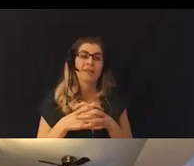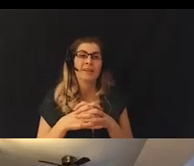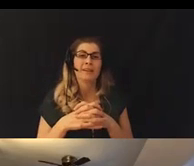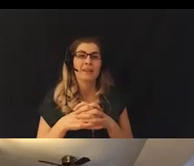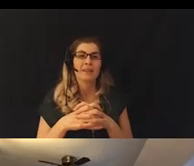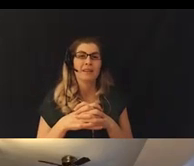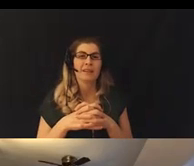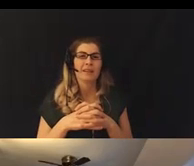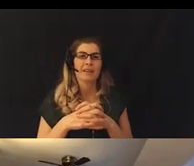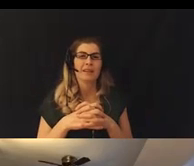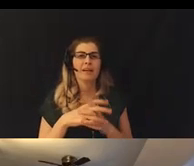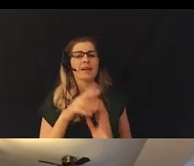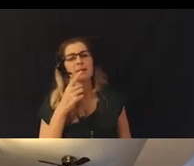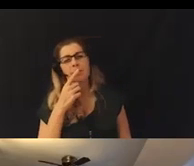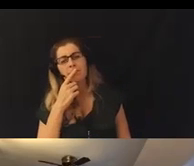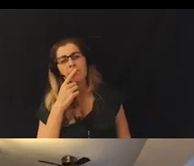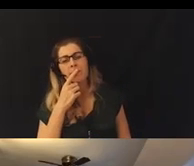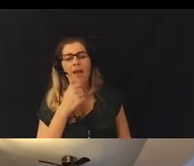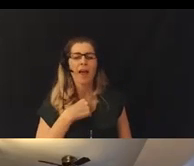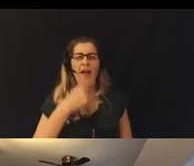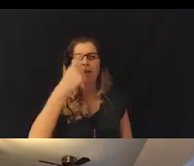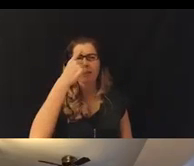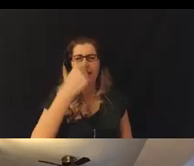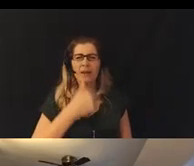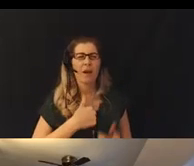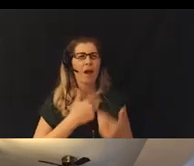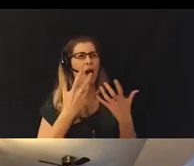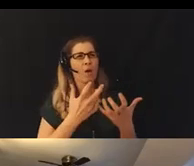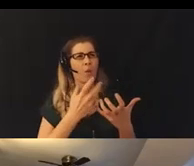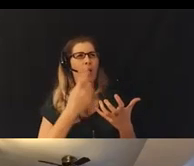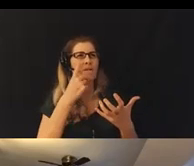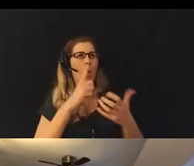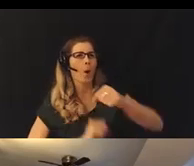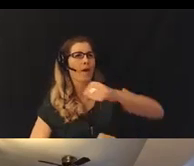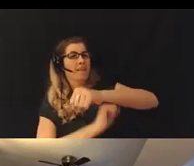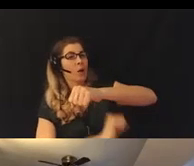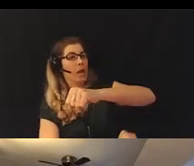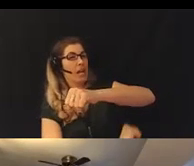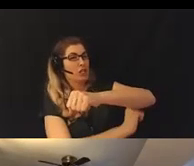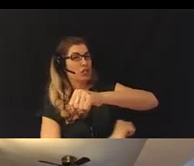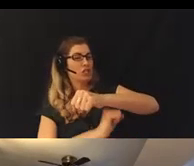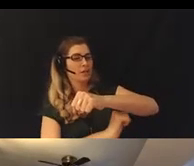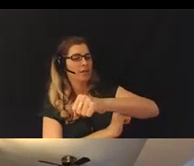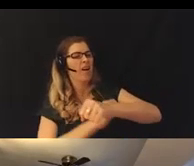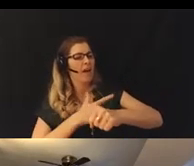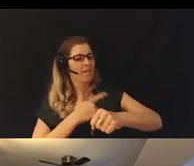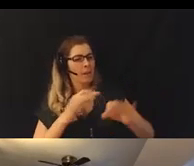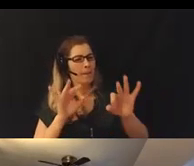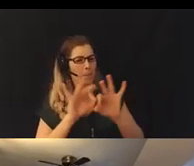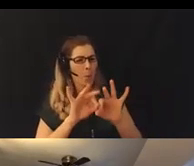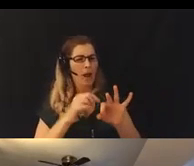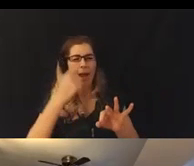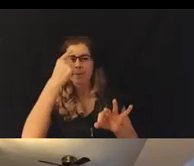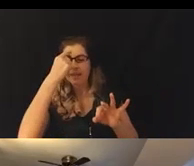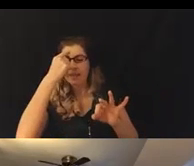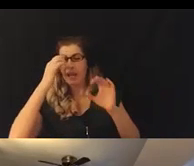I would say, I think on a fundamental foundational level, the most important thing right now is to be approaching education with an